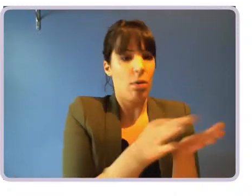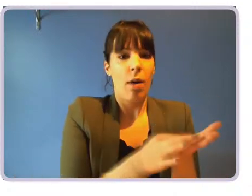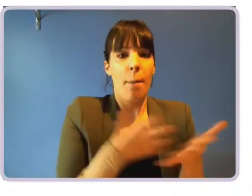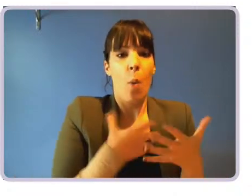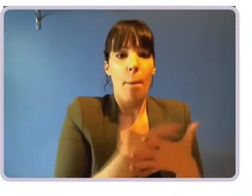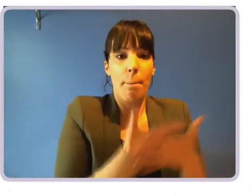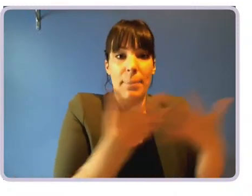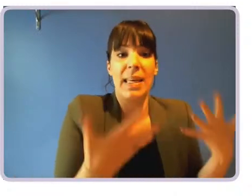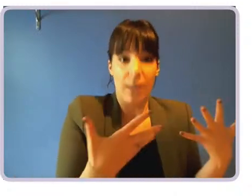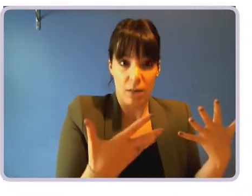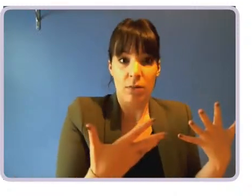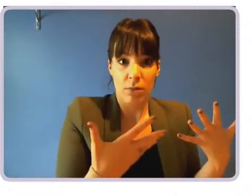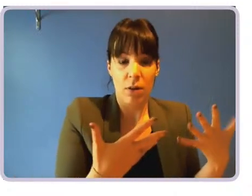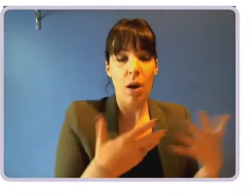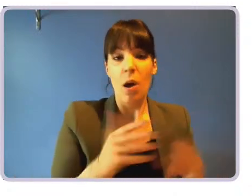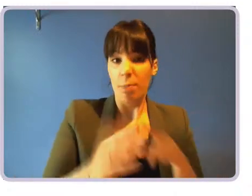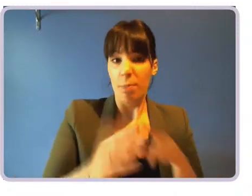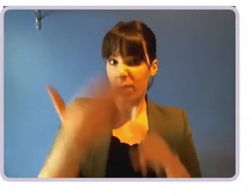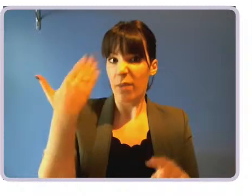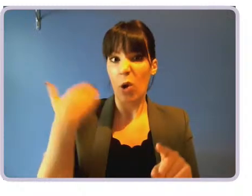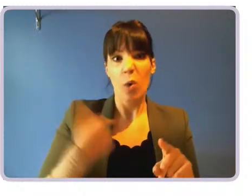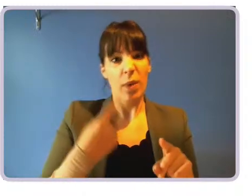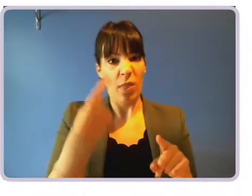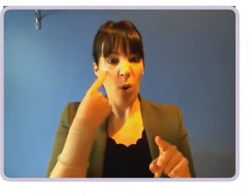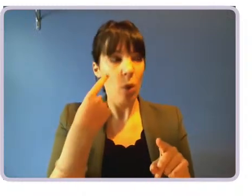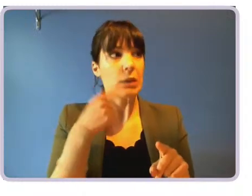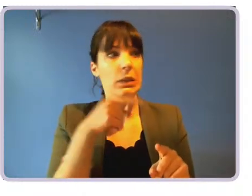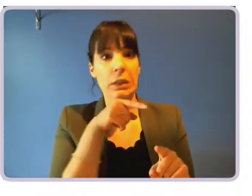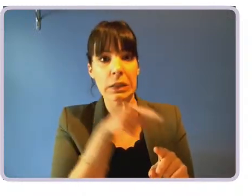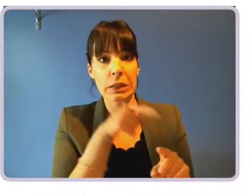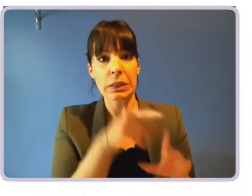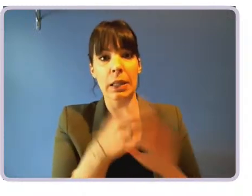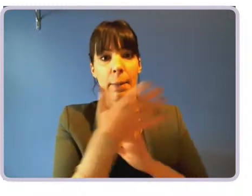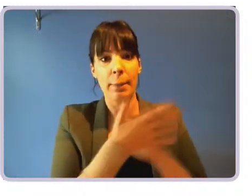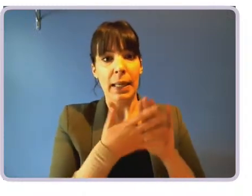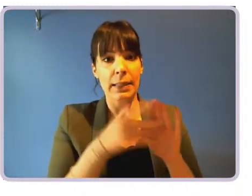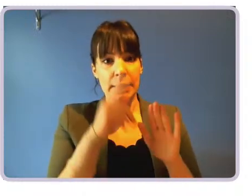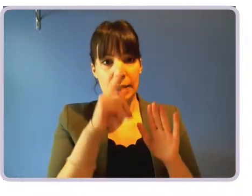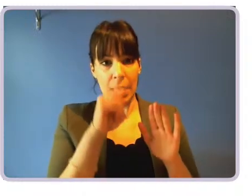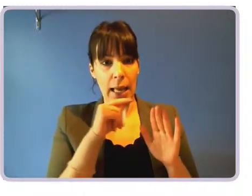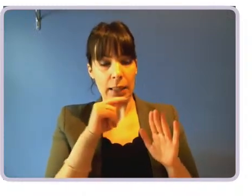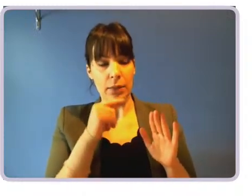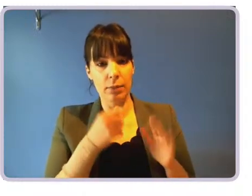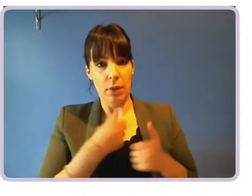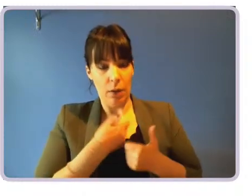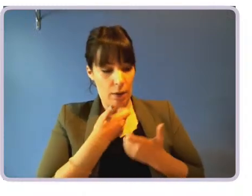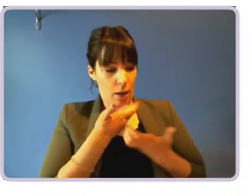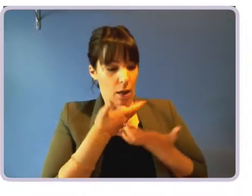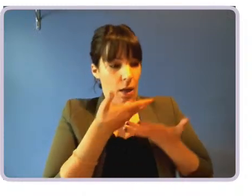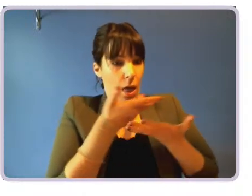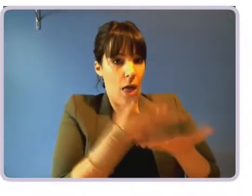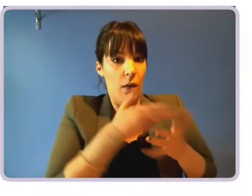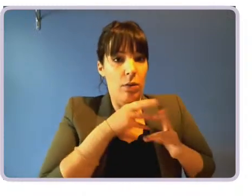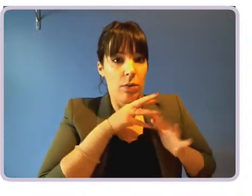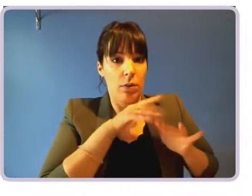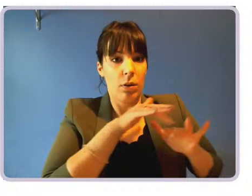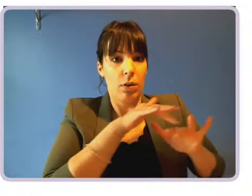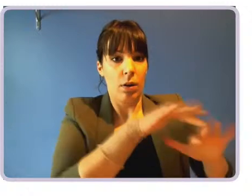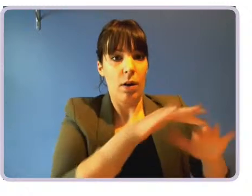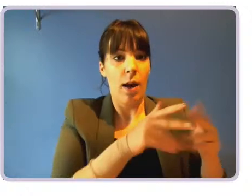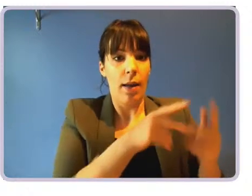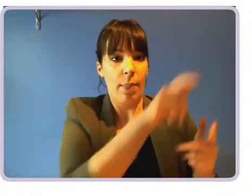5 to 10 micrometers, which are transmitted through direct